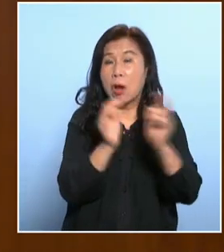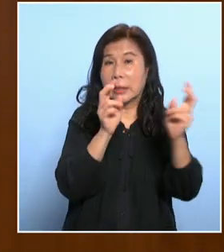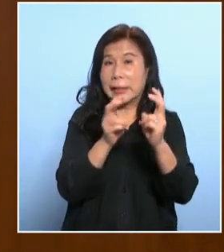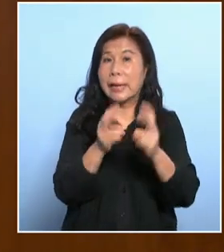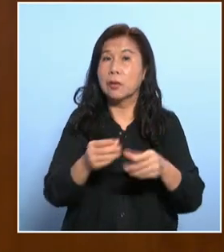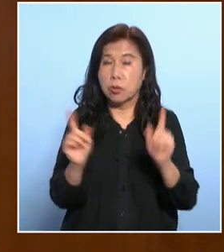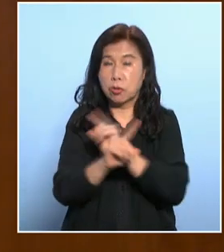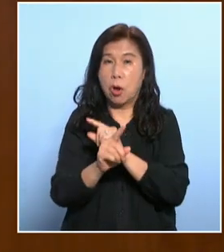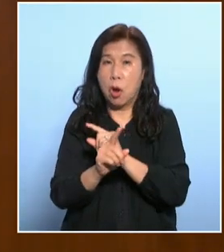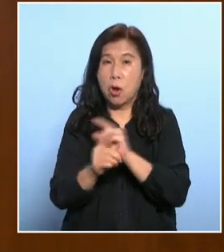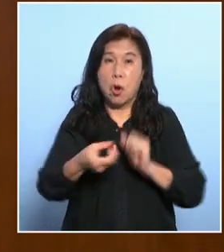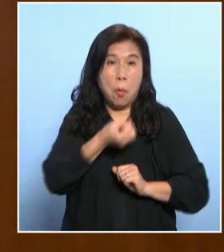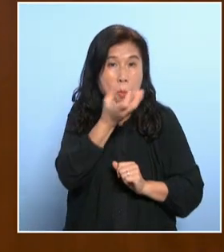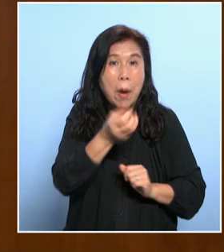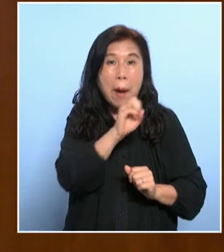we will